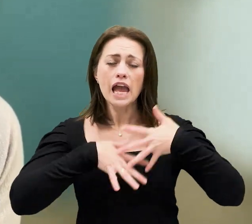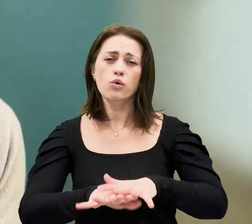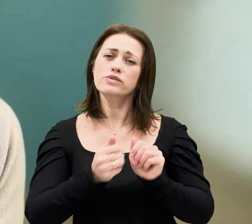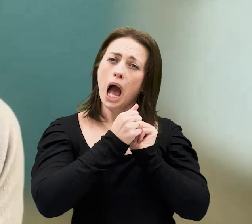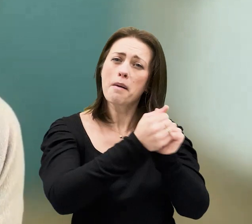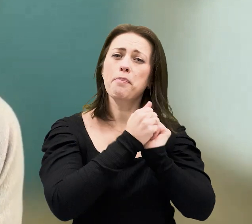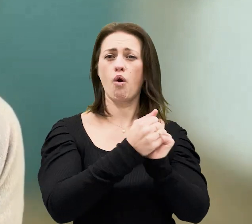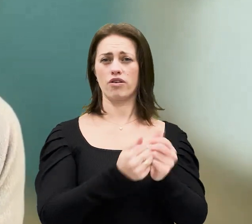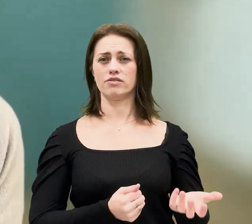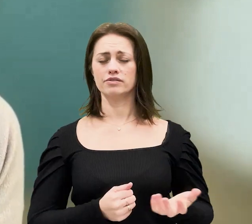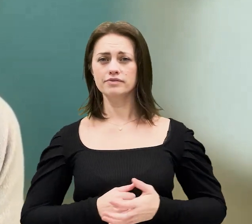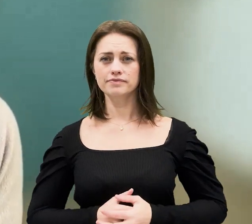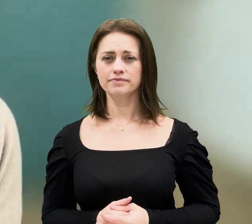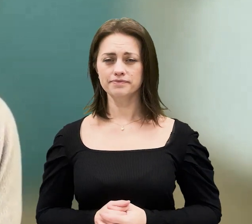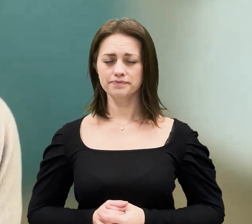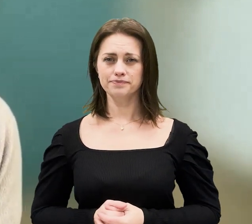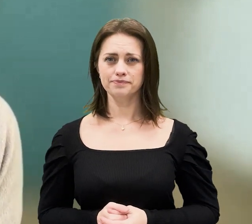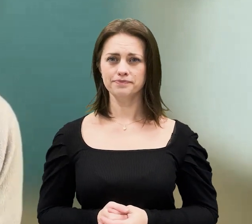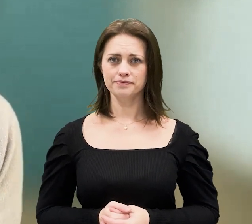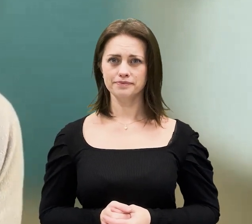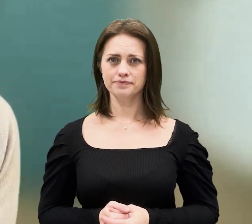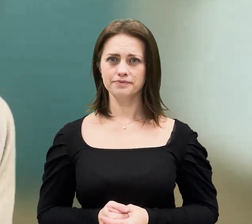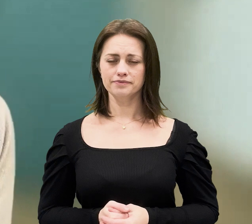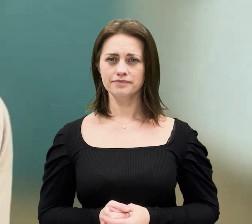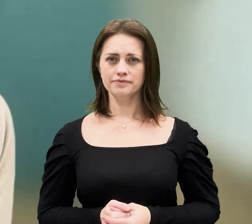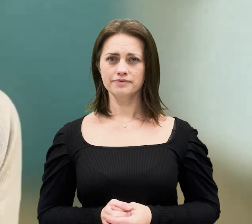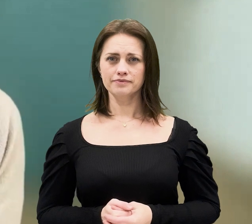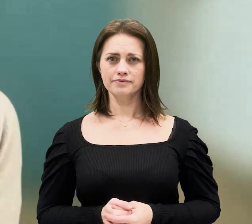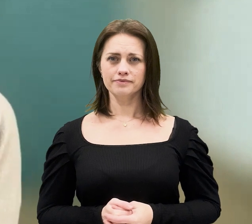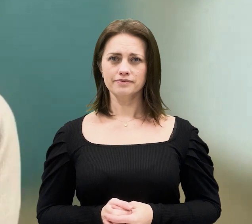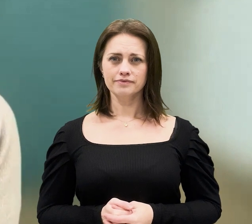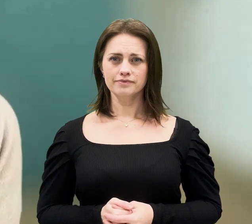and fighting for it, it stays important.